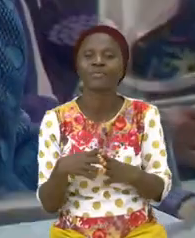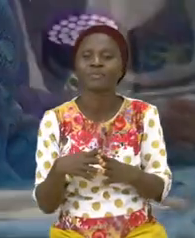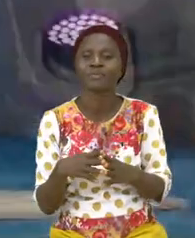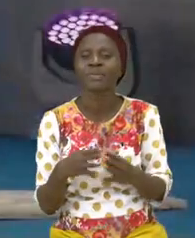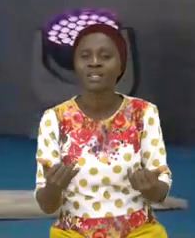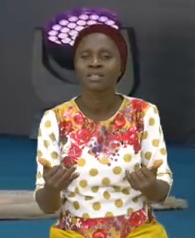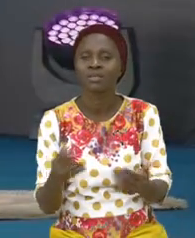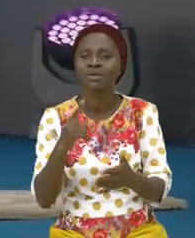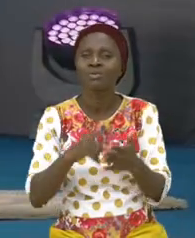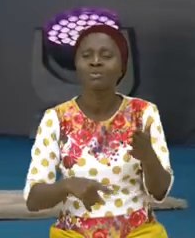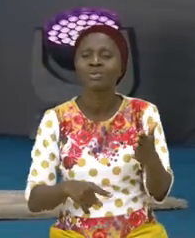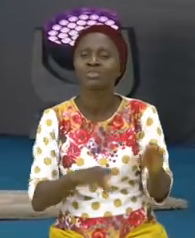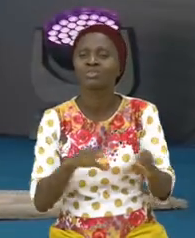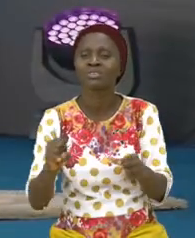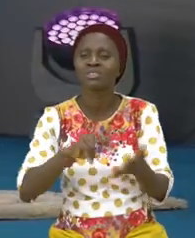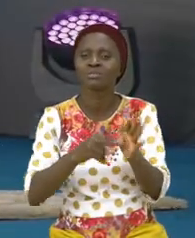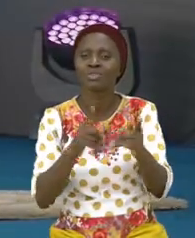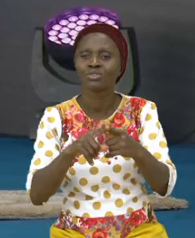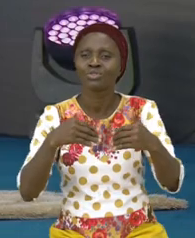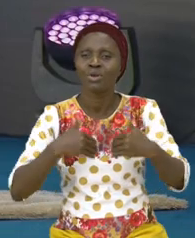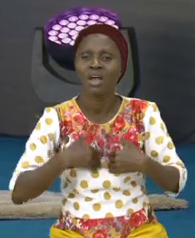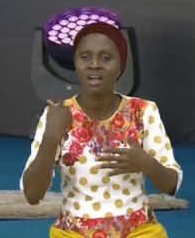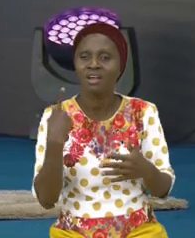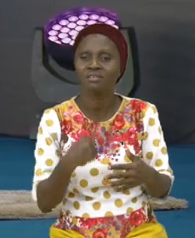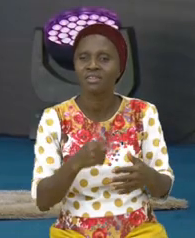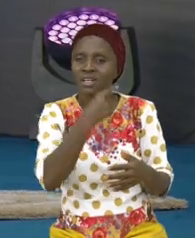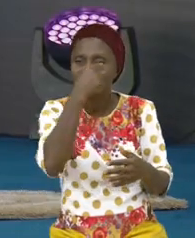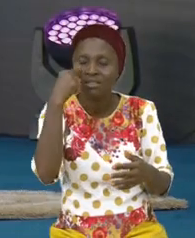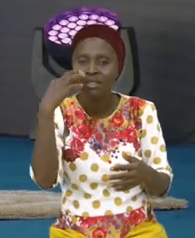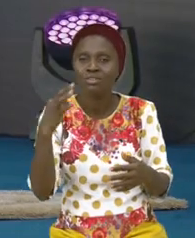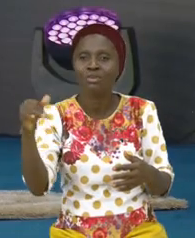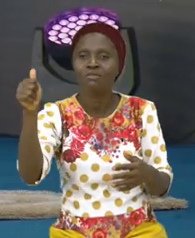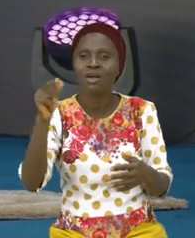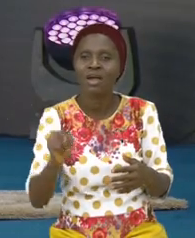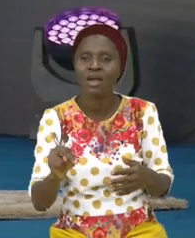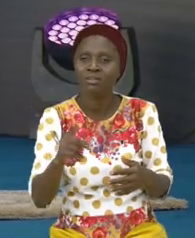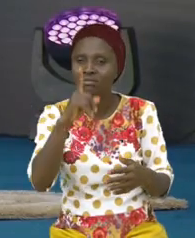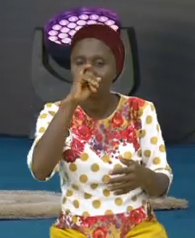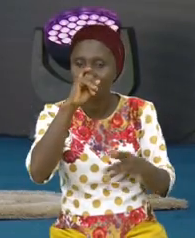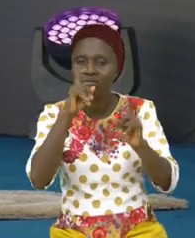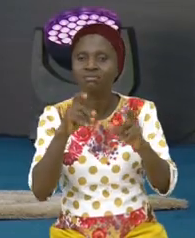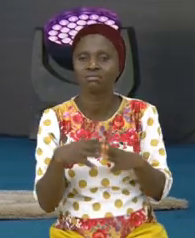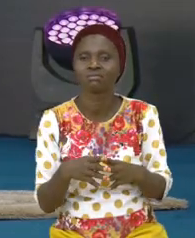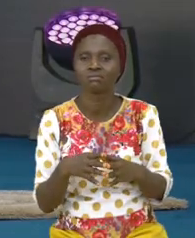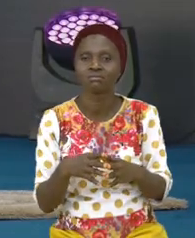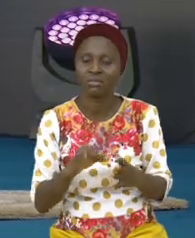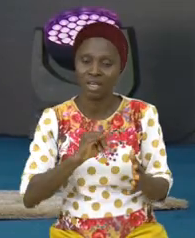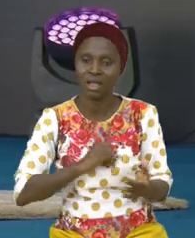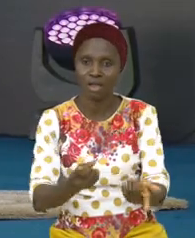mean to have the sight of an eagle? I come to the eagle